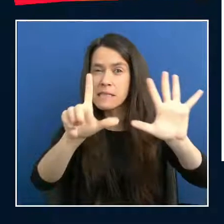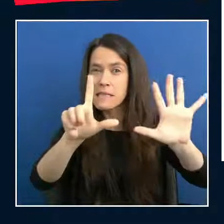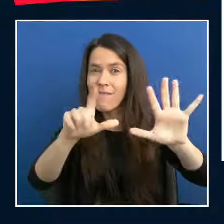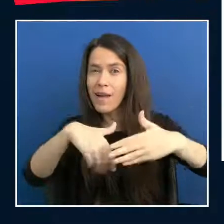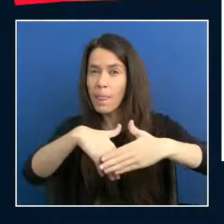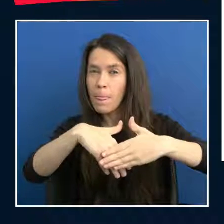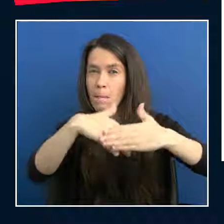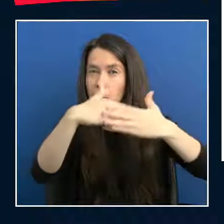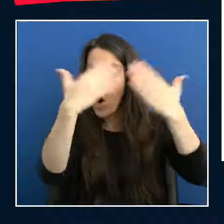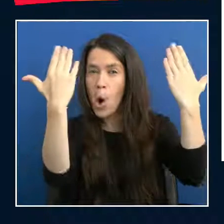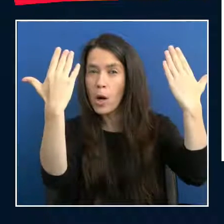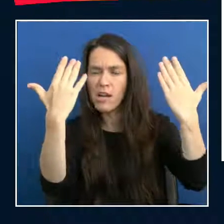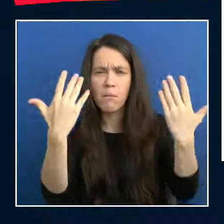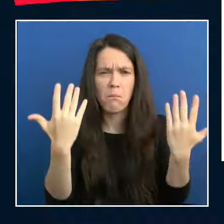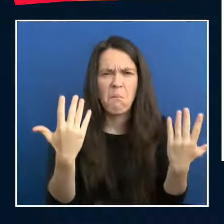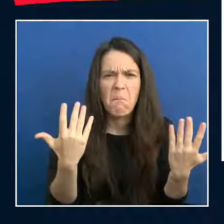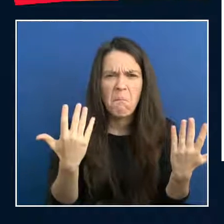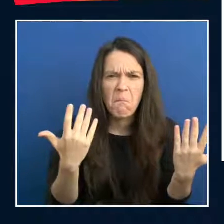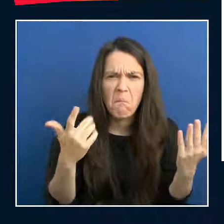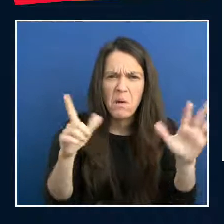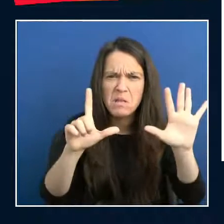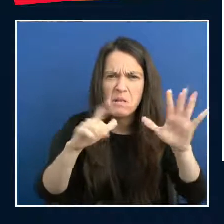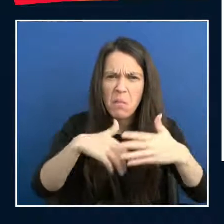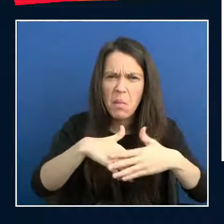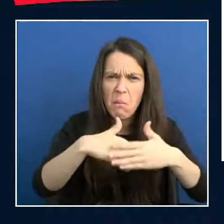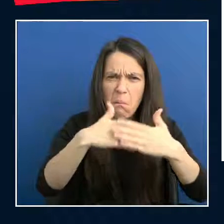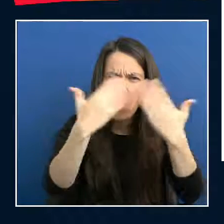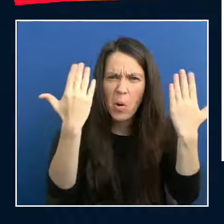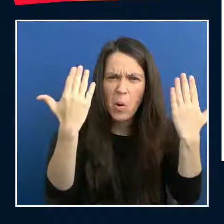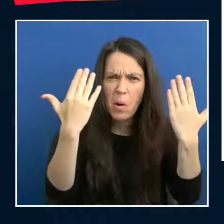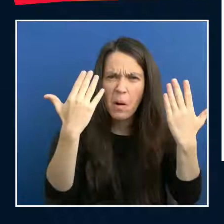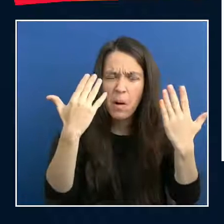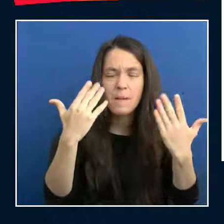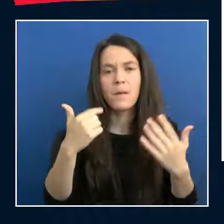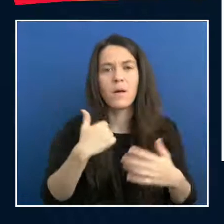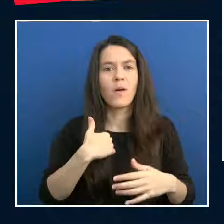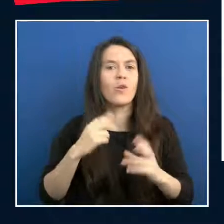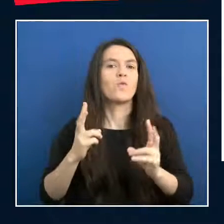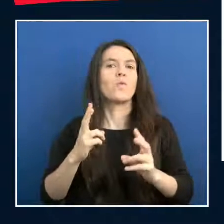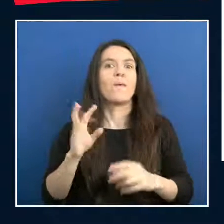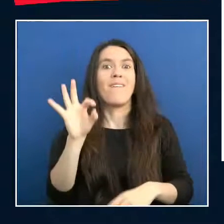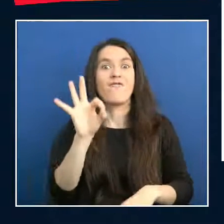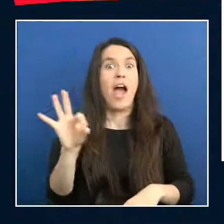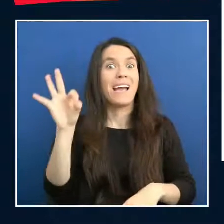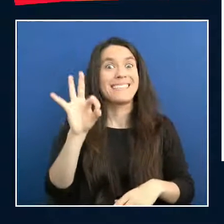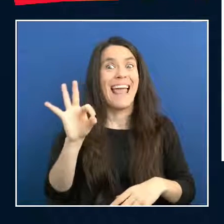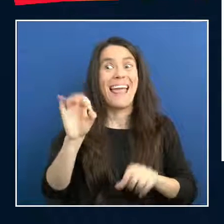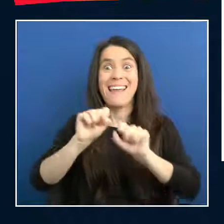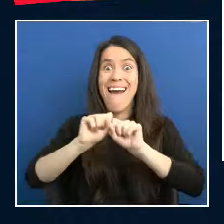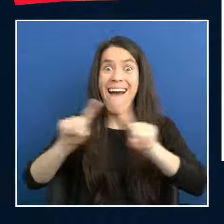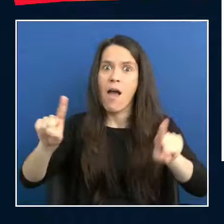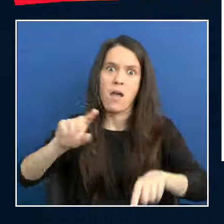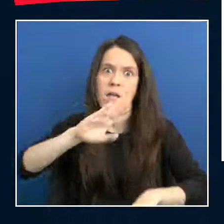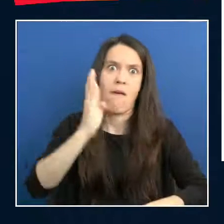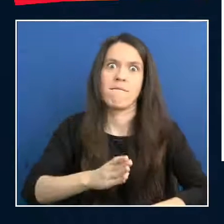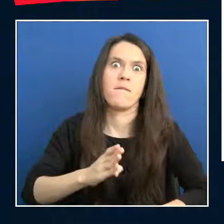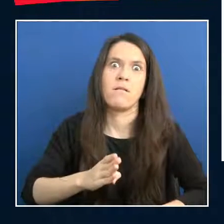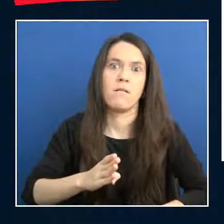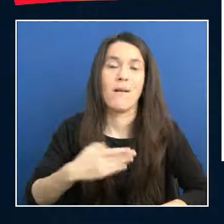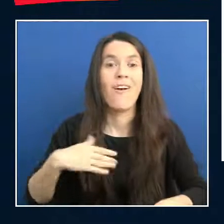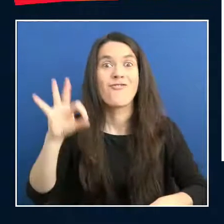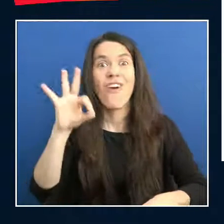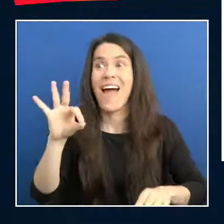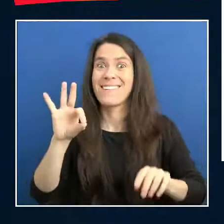7 a.m.? And they were first of all, we don't do any releases on Fridays because you never know what's going to happen on our production